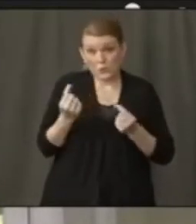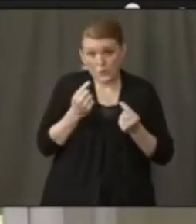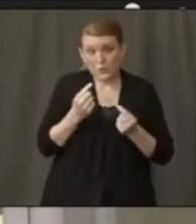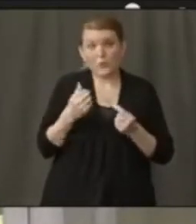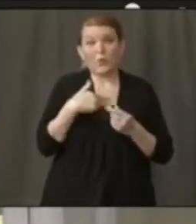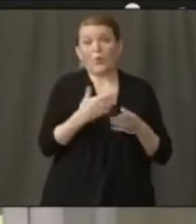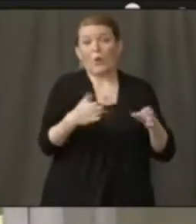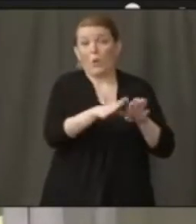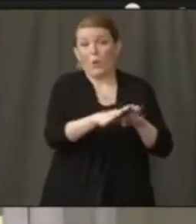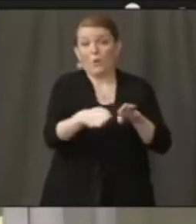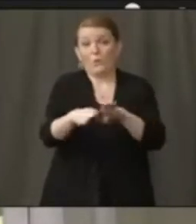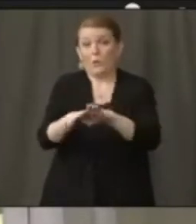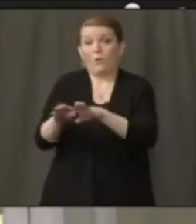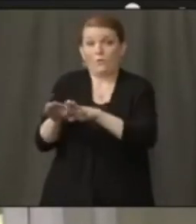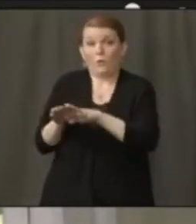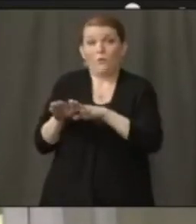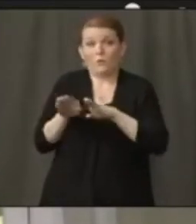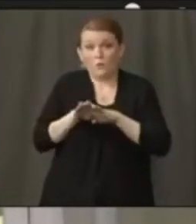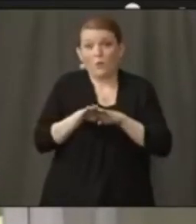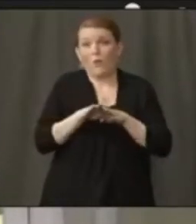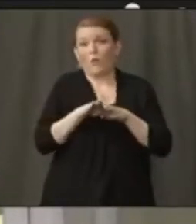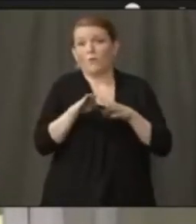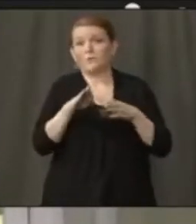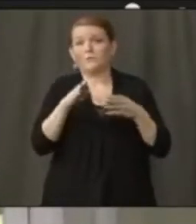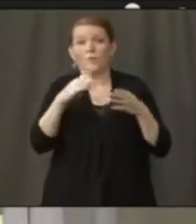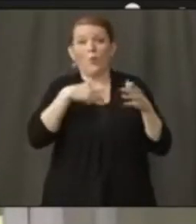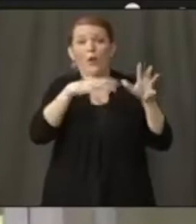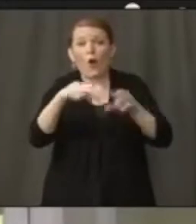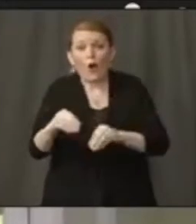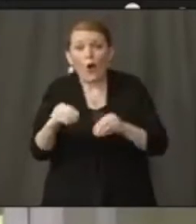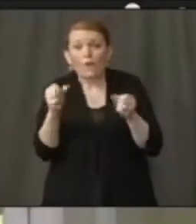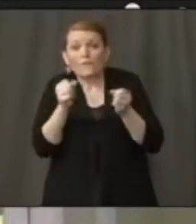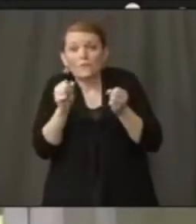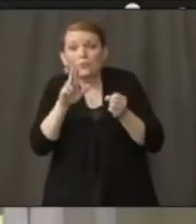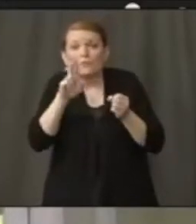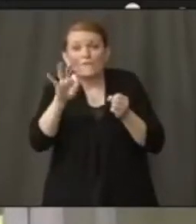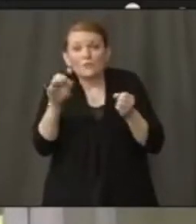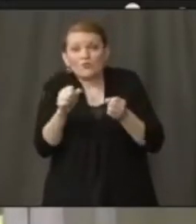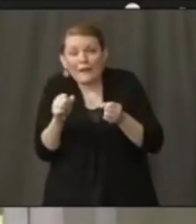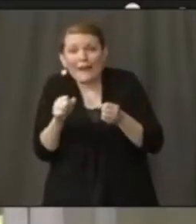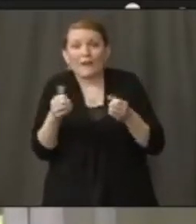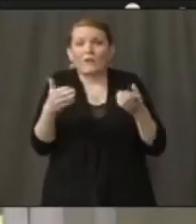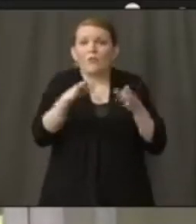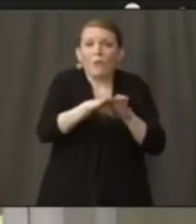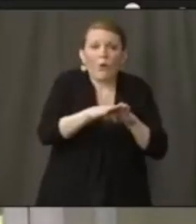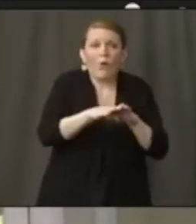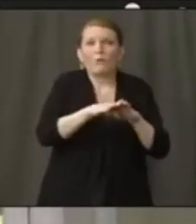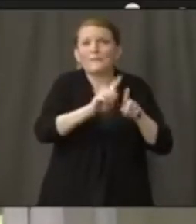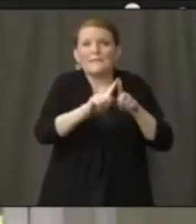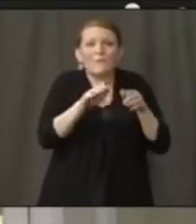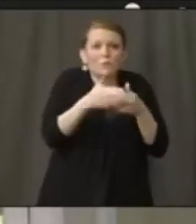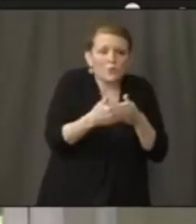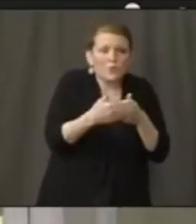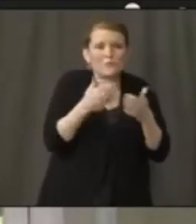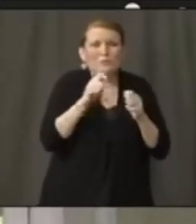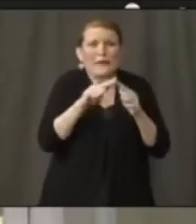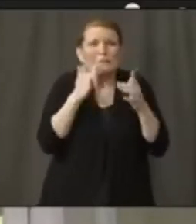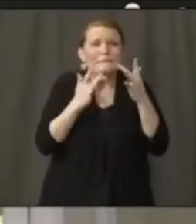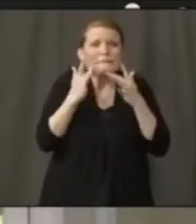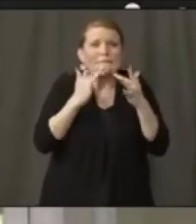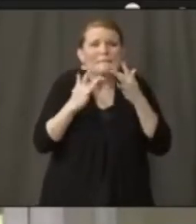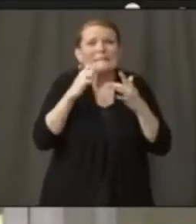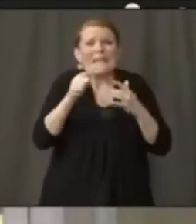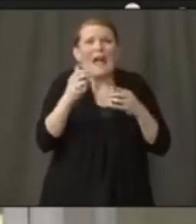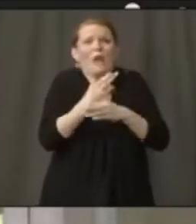done whatever we can to reduce costs to survive during this time. Our revenues are down